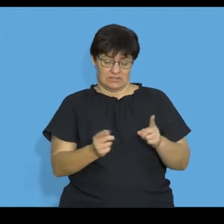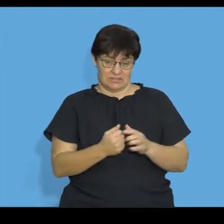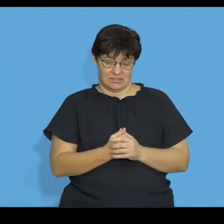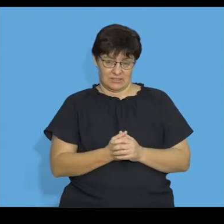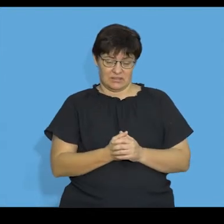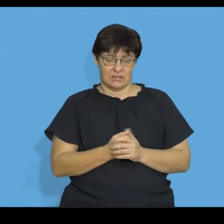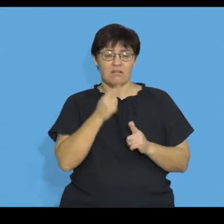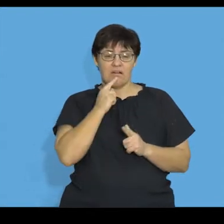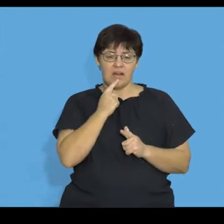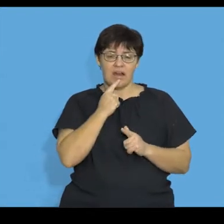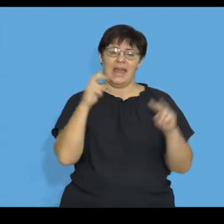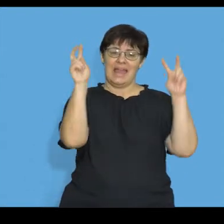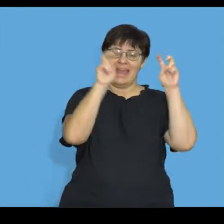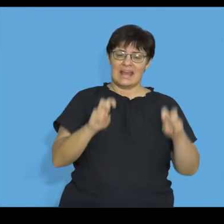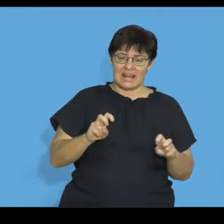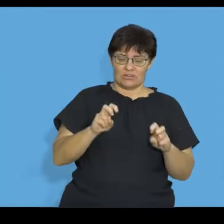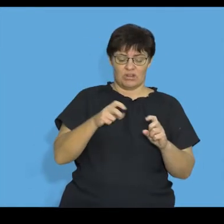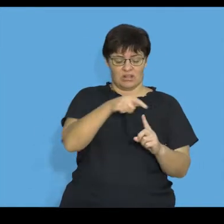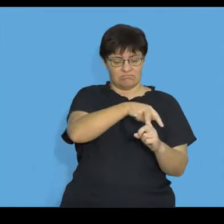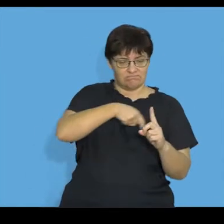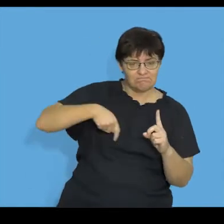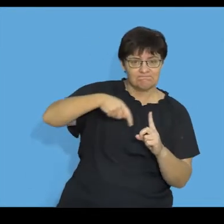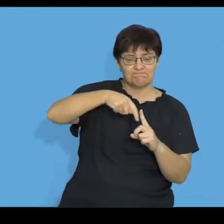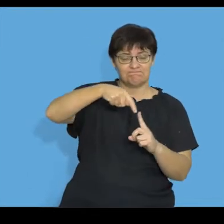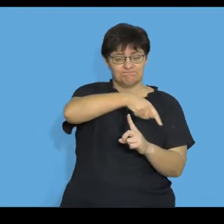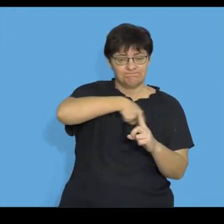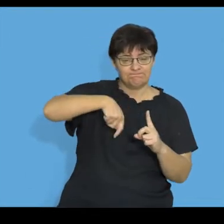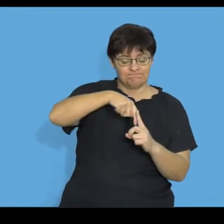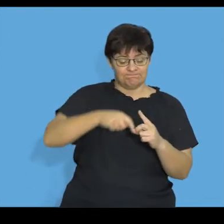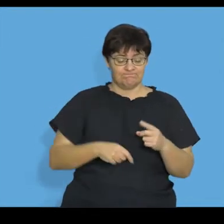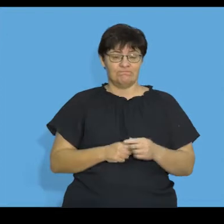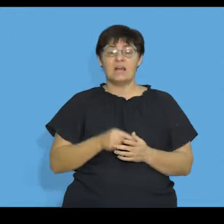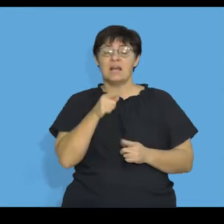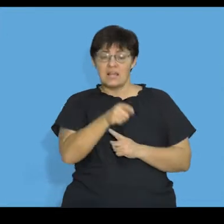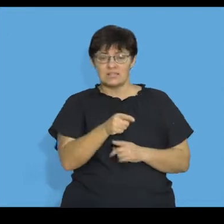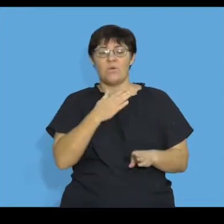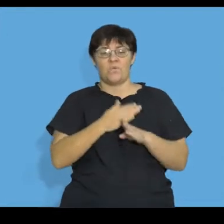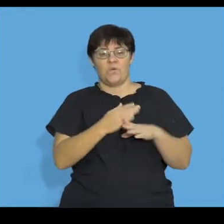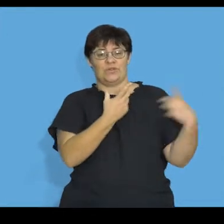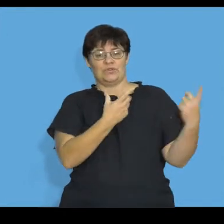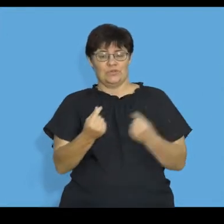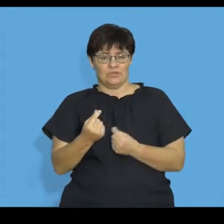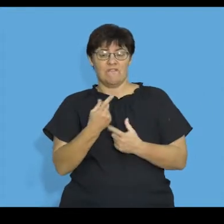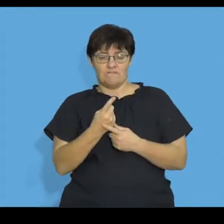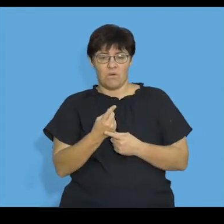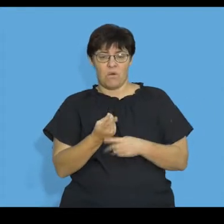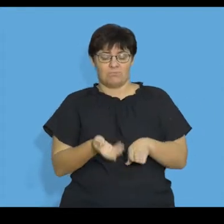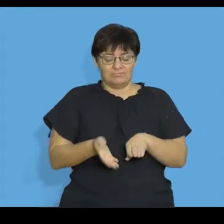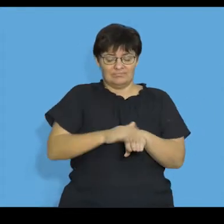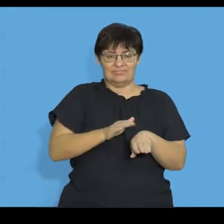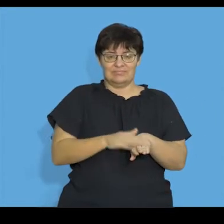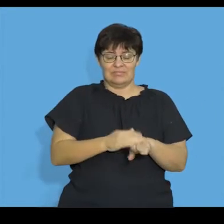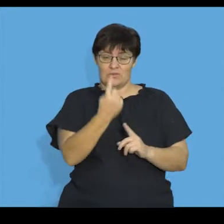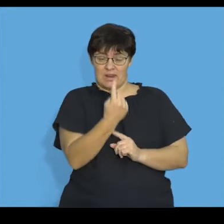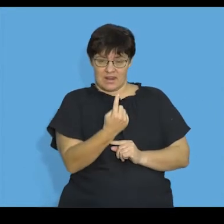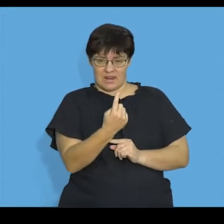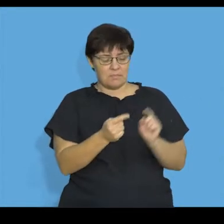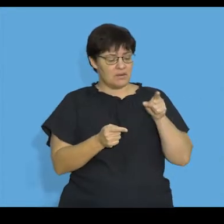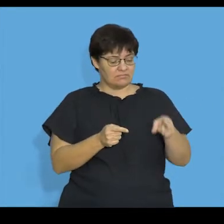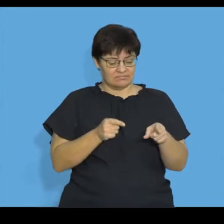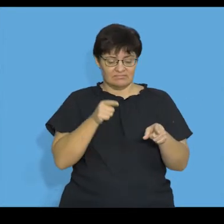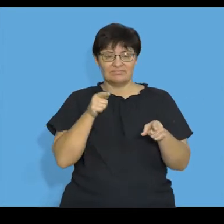dealing with electric circuits, we know that potential difference is defined as the work done per unit charge between 2 points